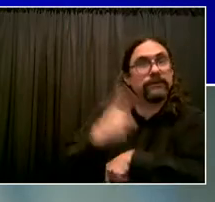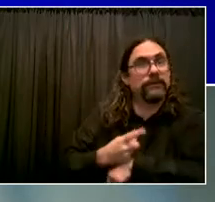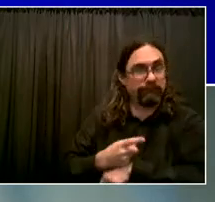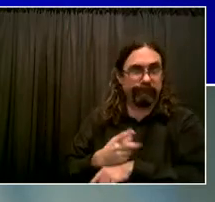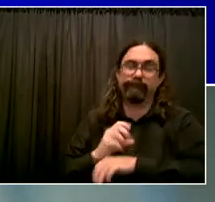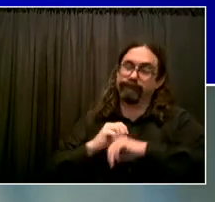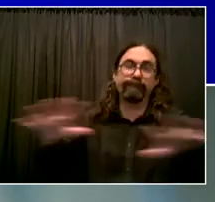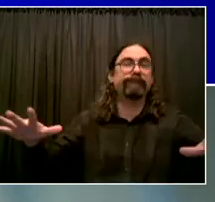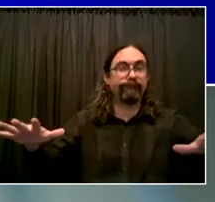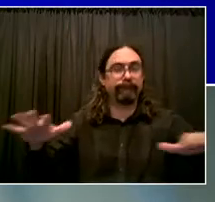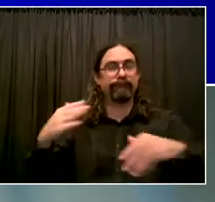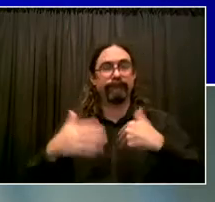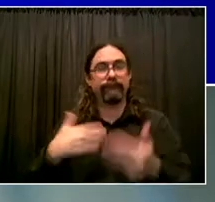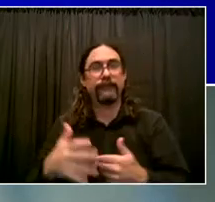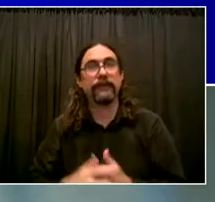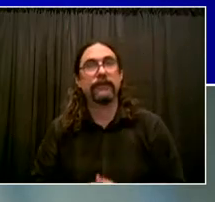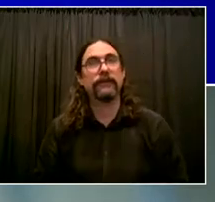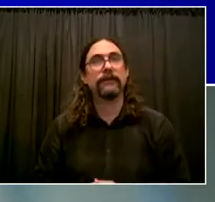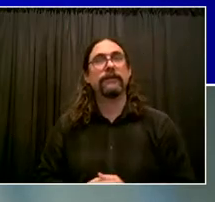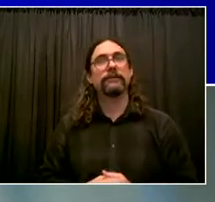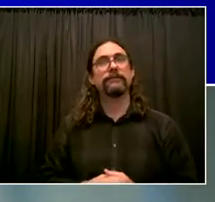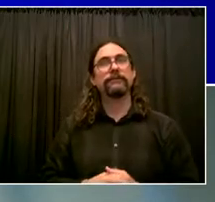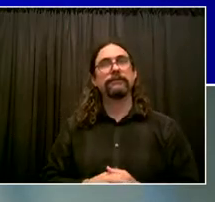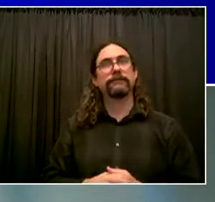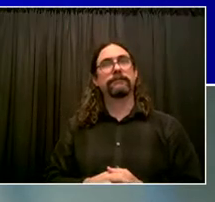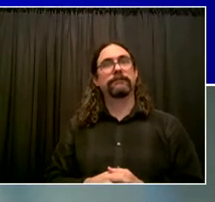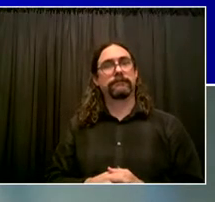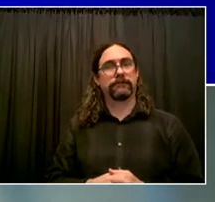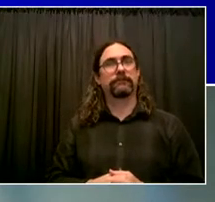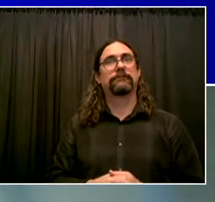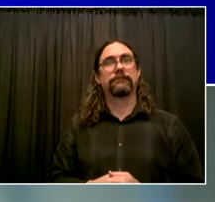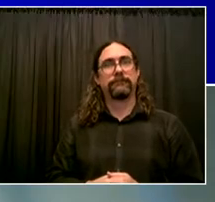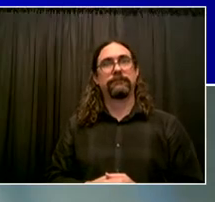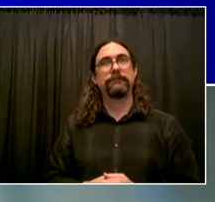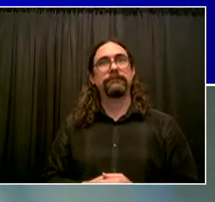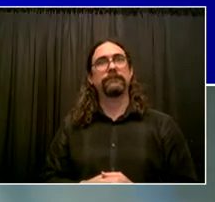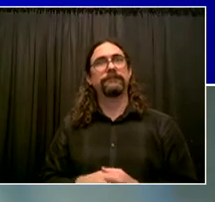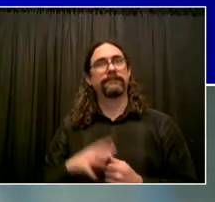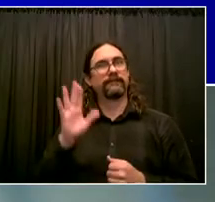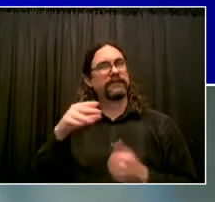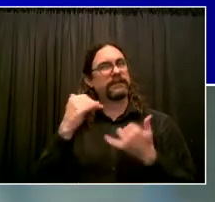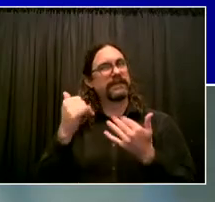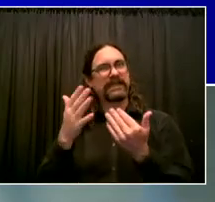It's easy to schedule an appointment. There's obviously a lot of places you can walk in as well. If you want to find sites, go to